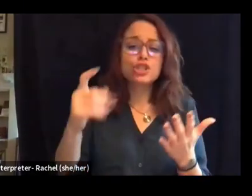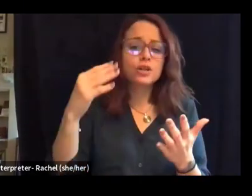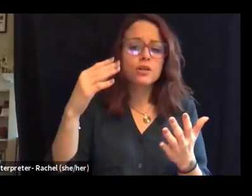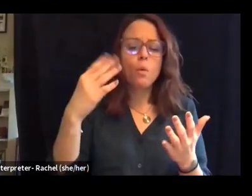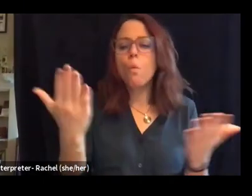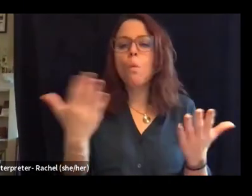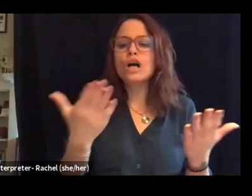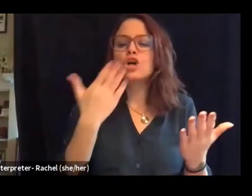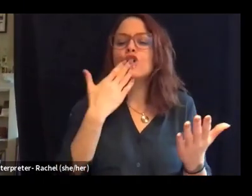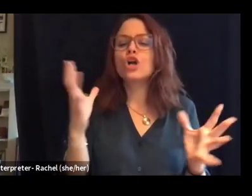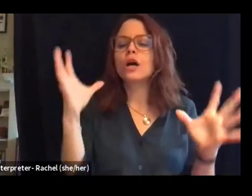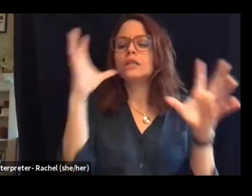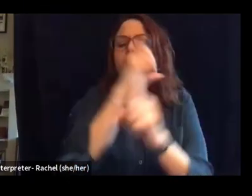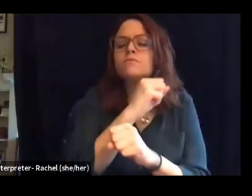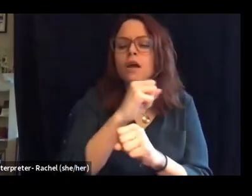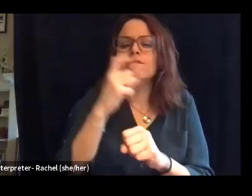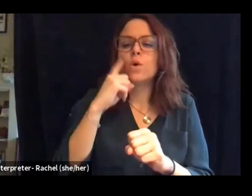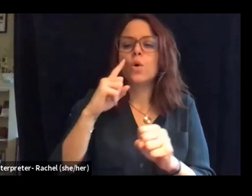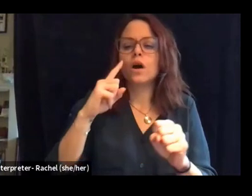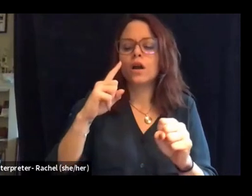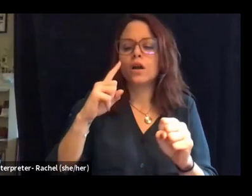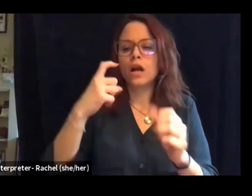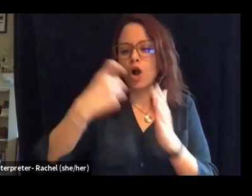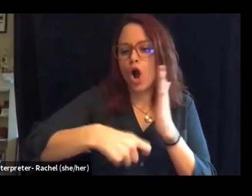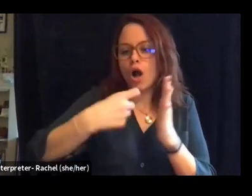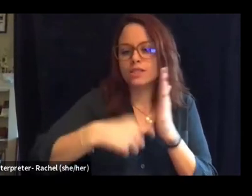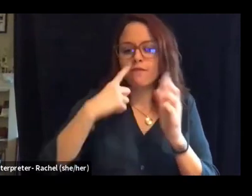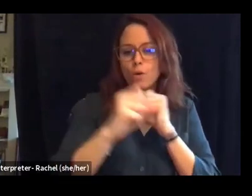marketing services?